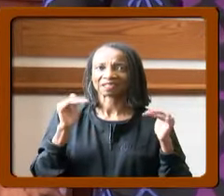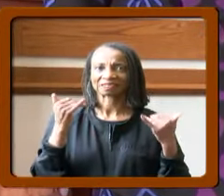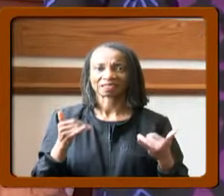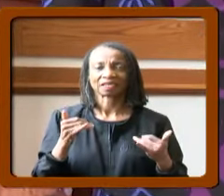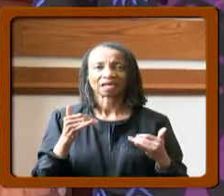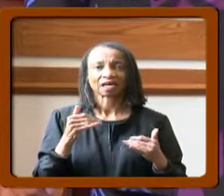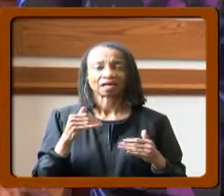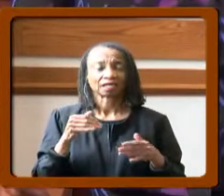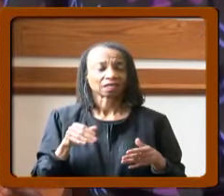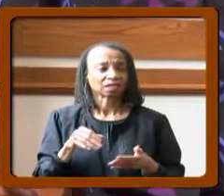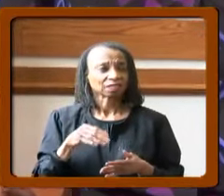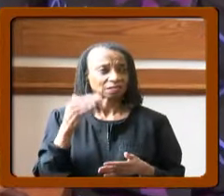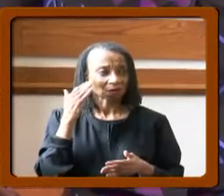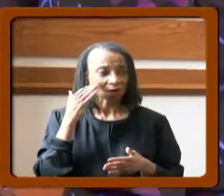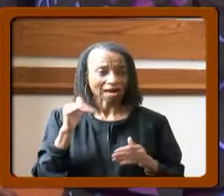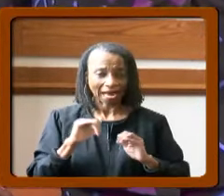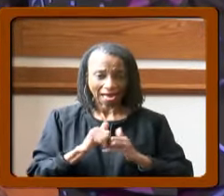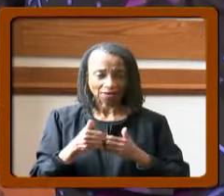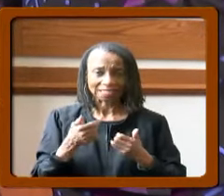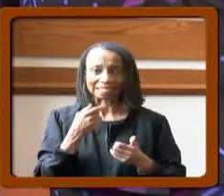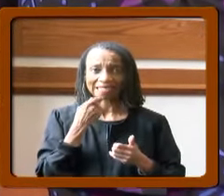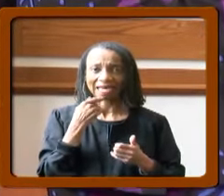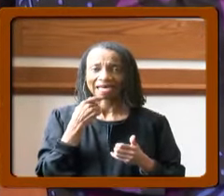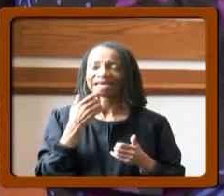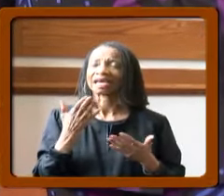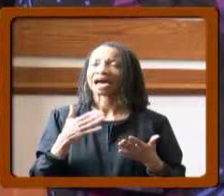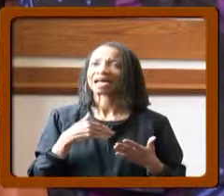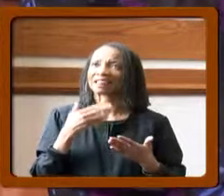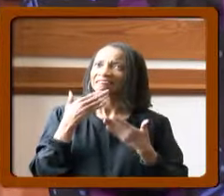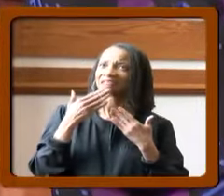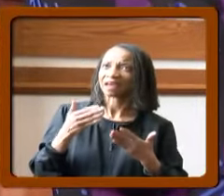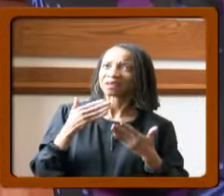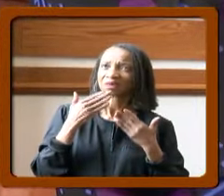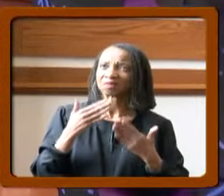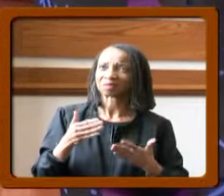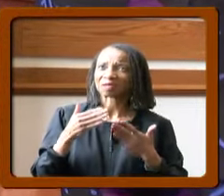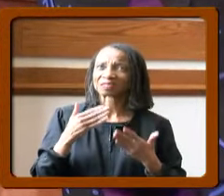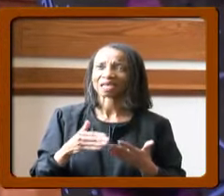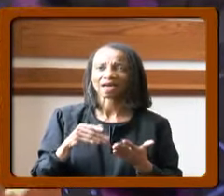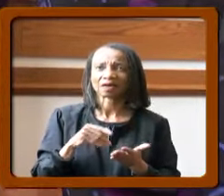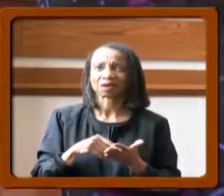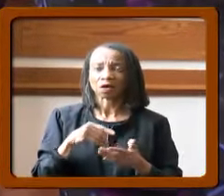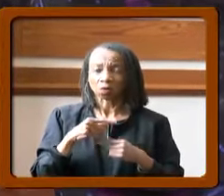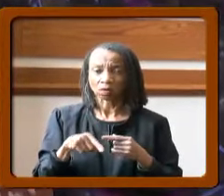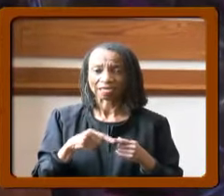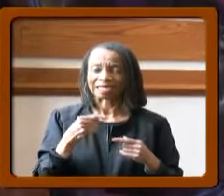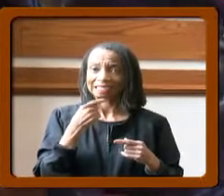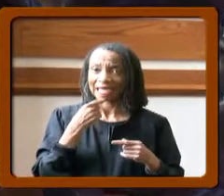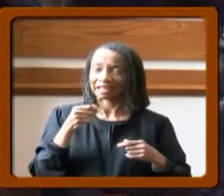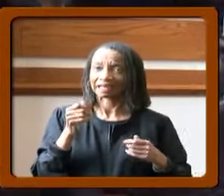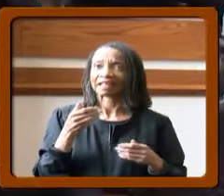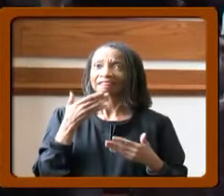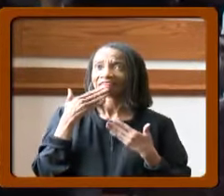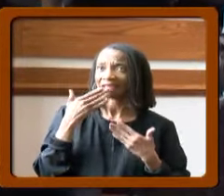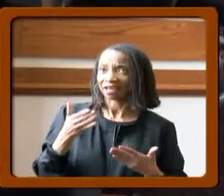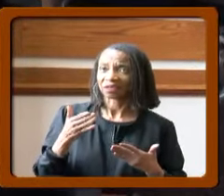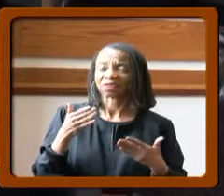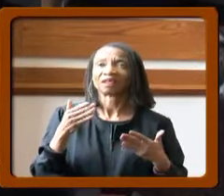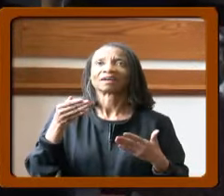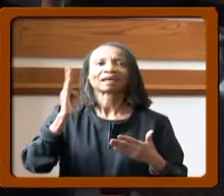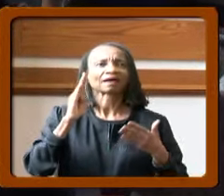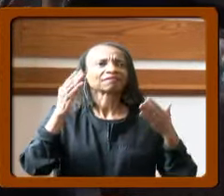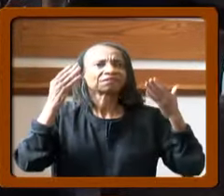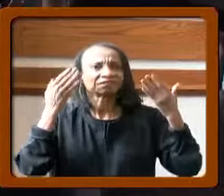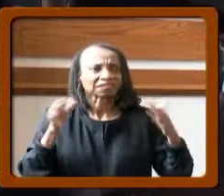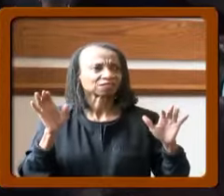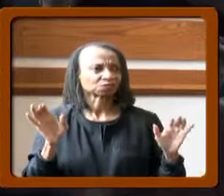say thank you because I'm deeper in his debt. Because by the time I finish saying thank you, God has done